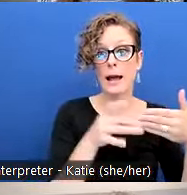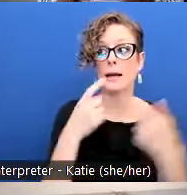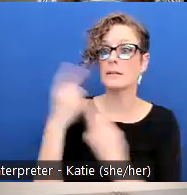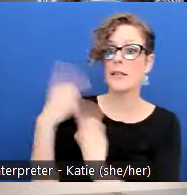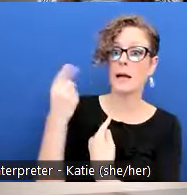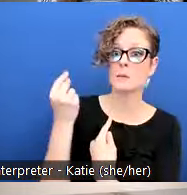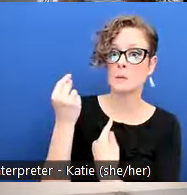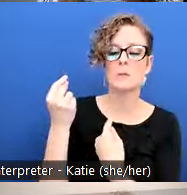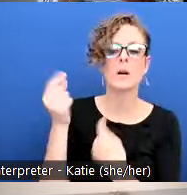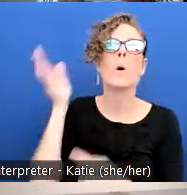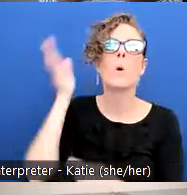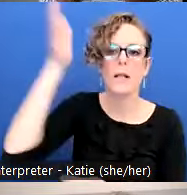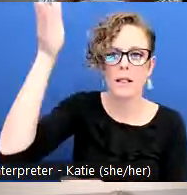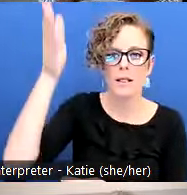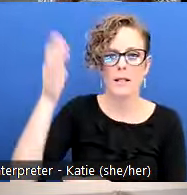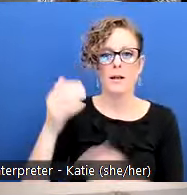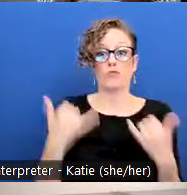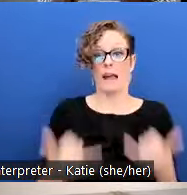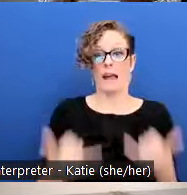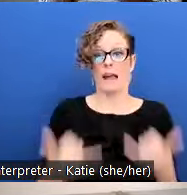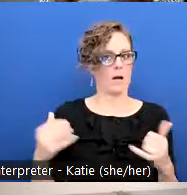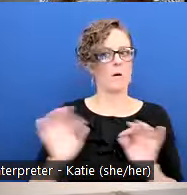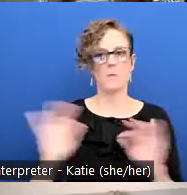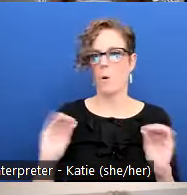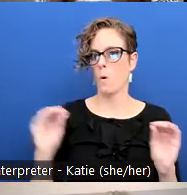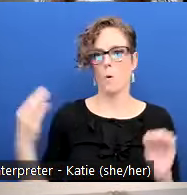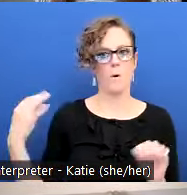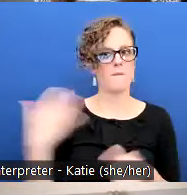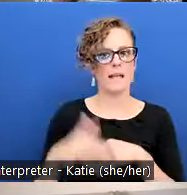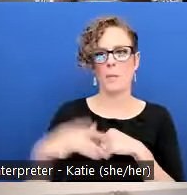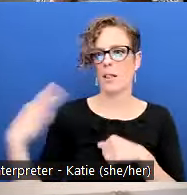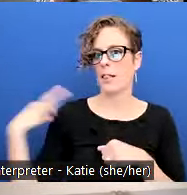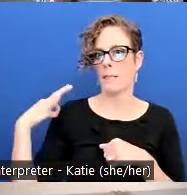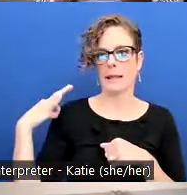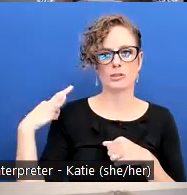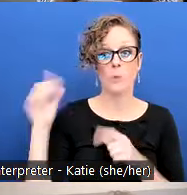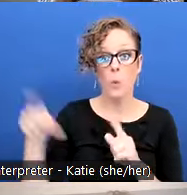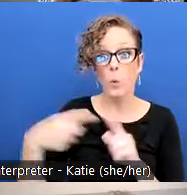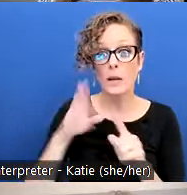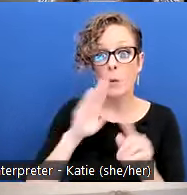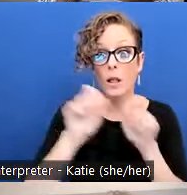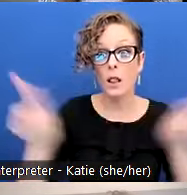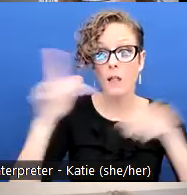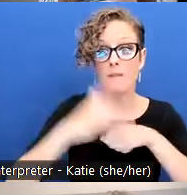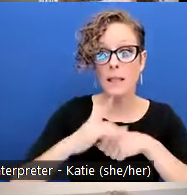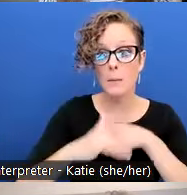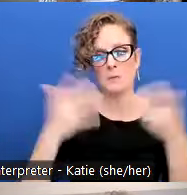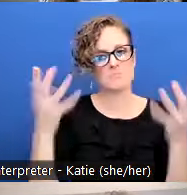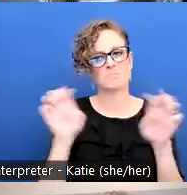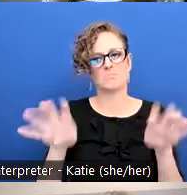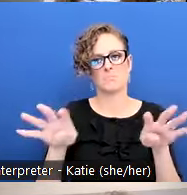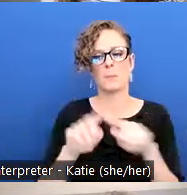aren't available applications at this point in time. And we don't know exactly when those will be available, but Violence Free